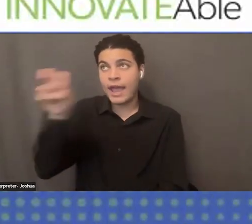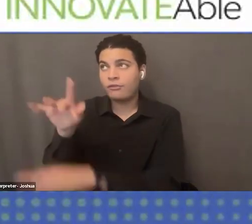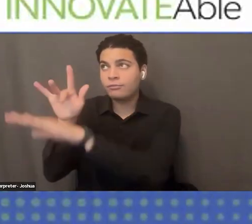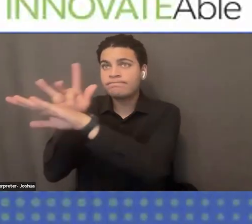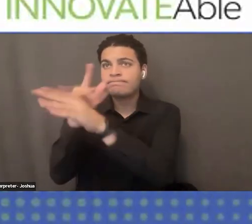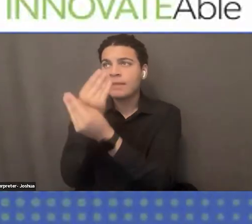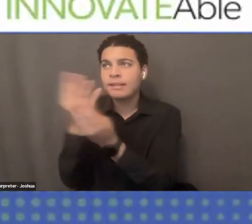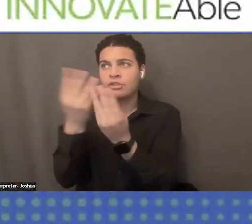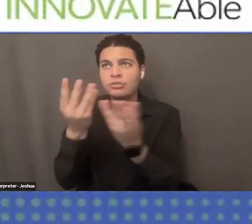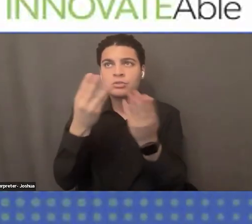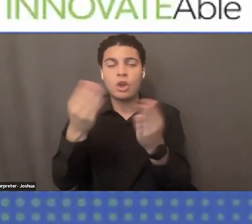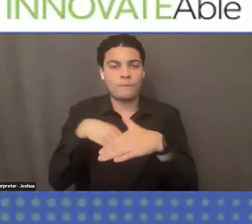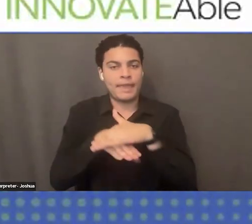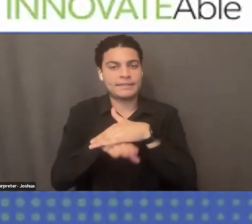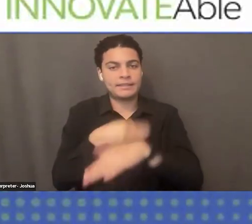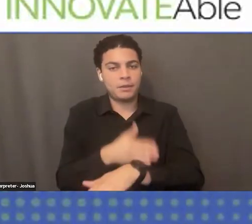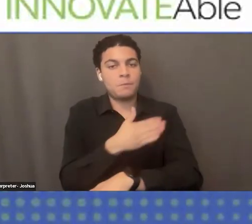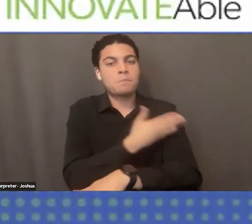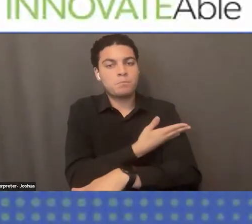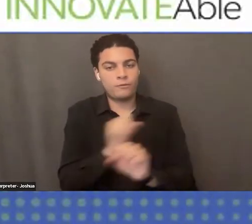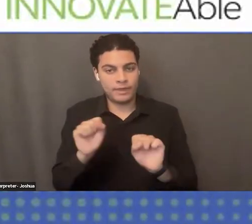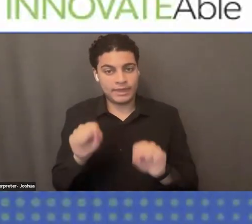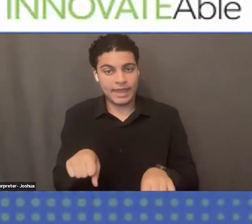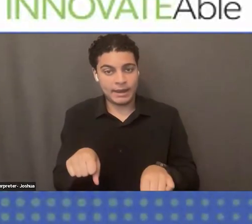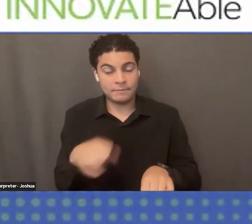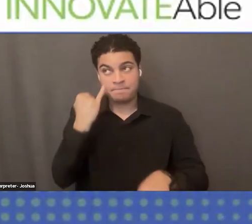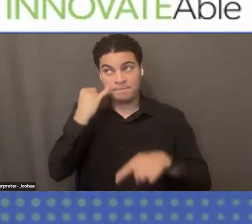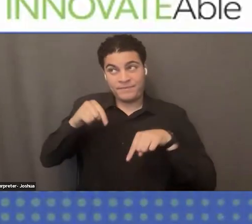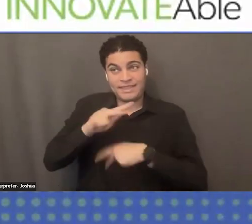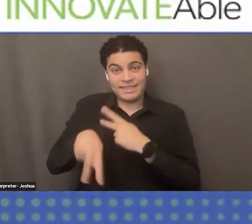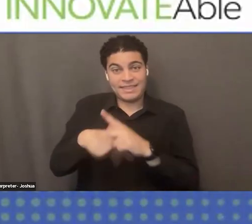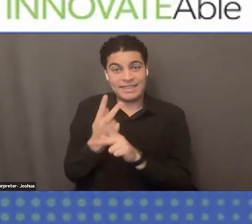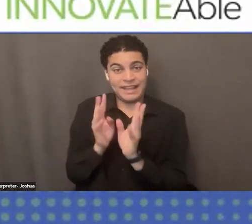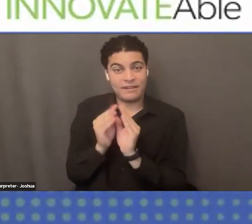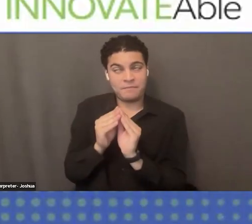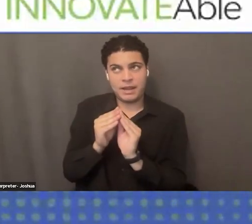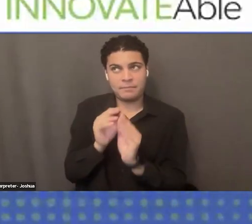InnovateAble Showcase, some of these products would not ever get the attention that they deserve.